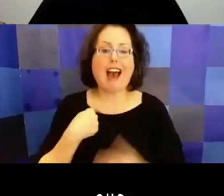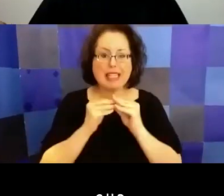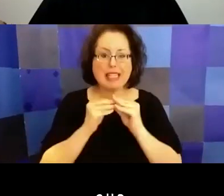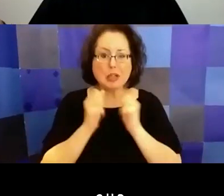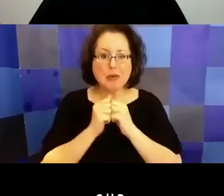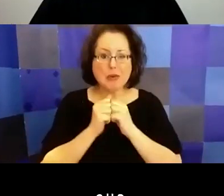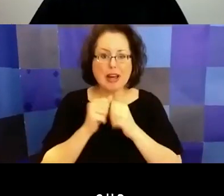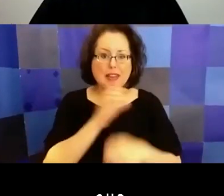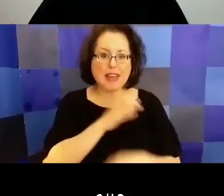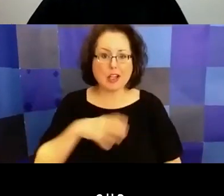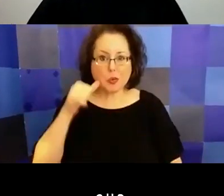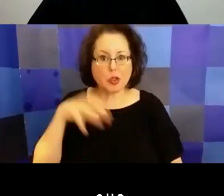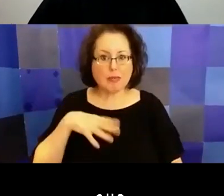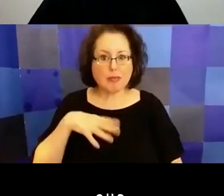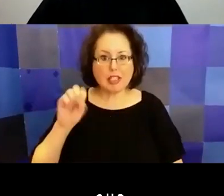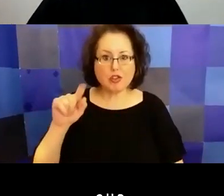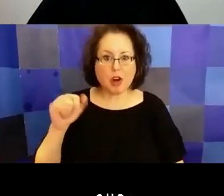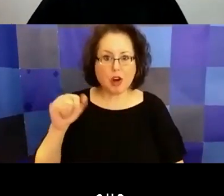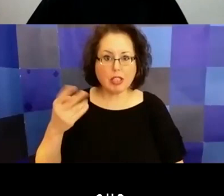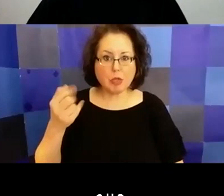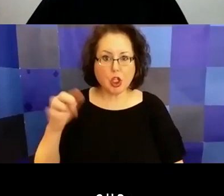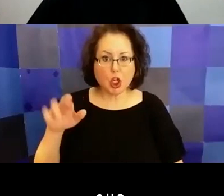over the weekend, updating her about it.